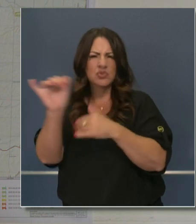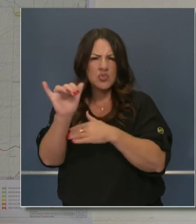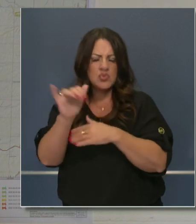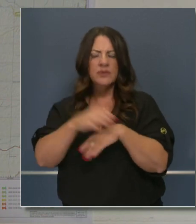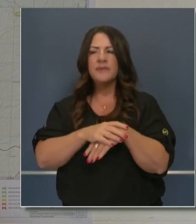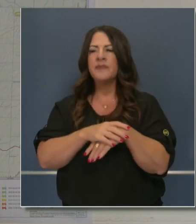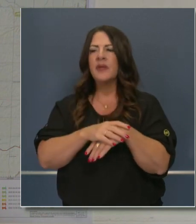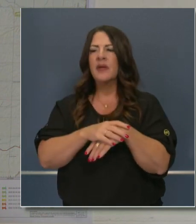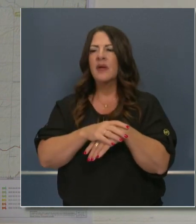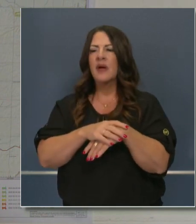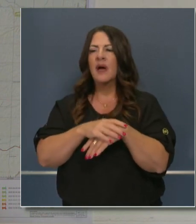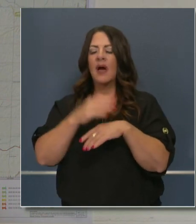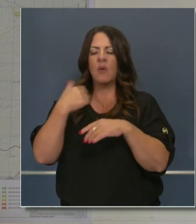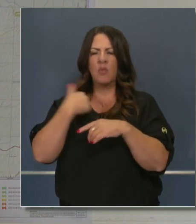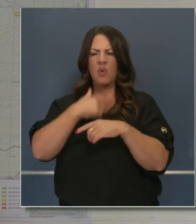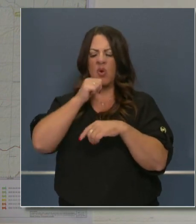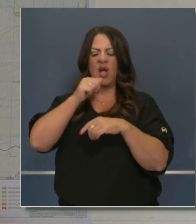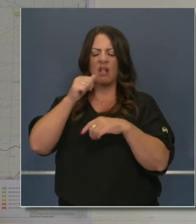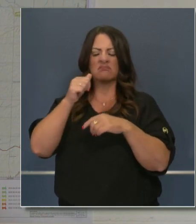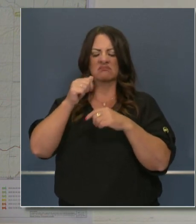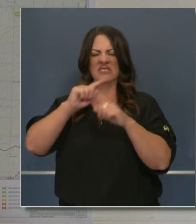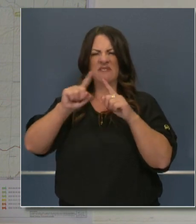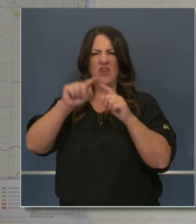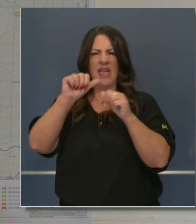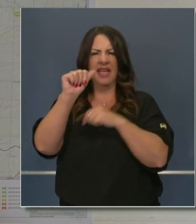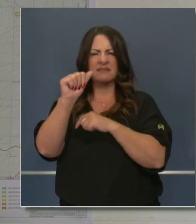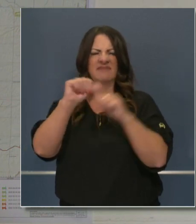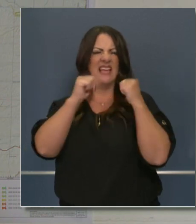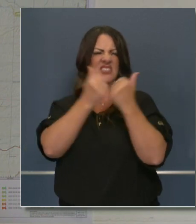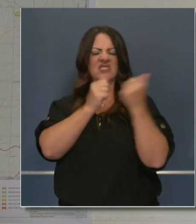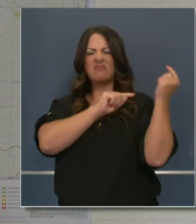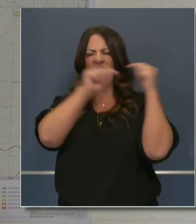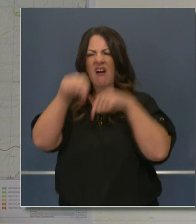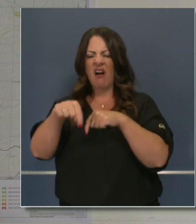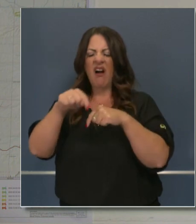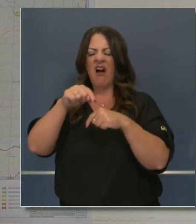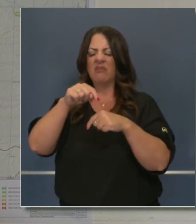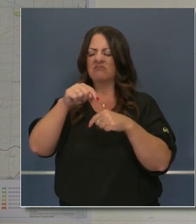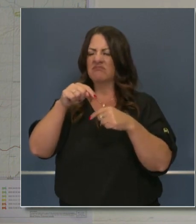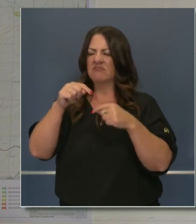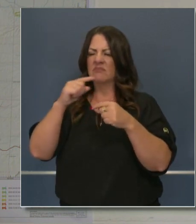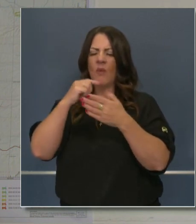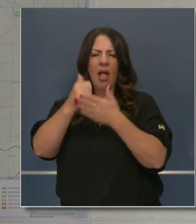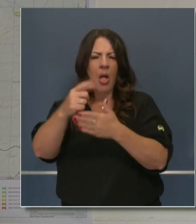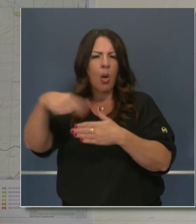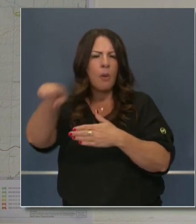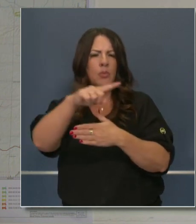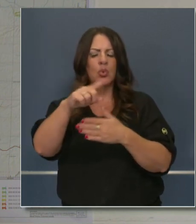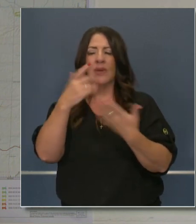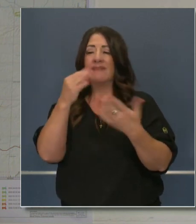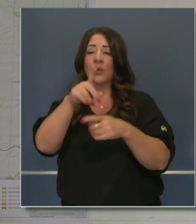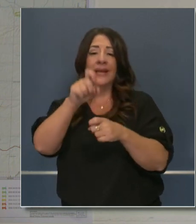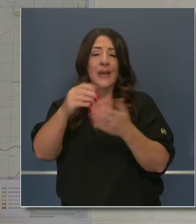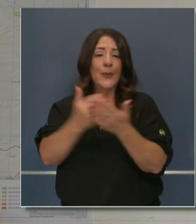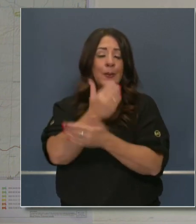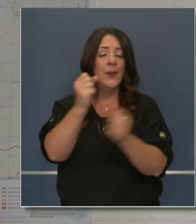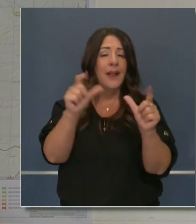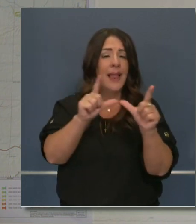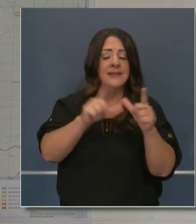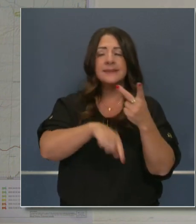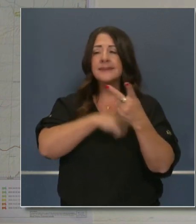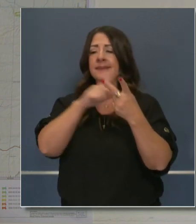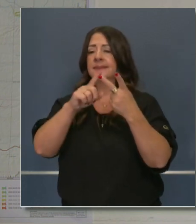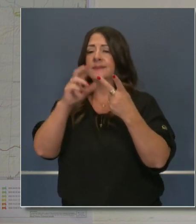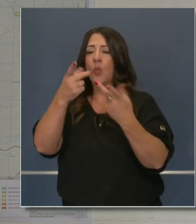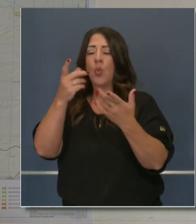agencies and other departments there that could help you with critical records, driver's